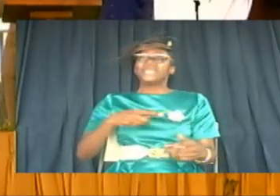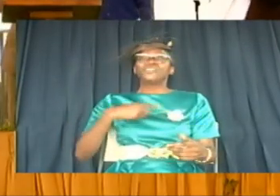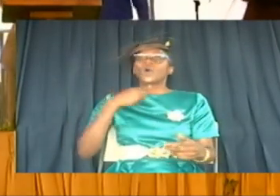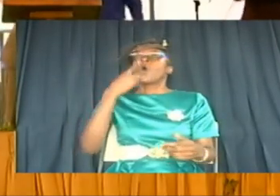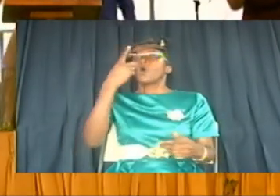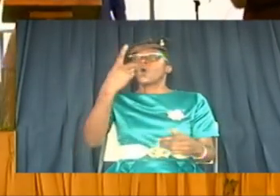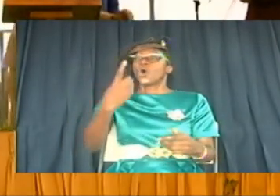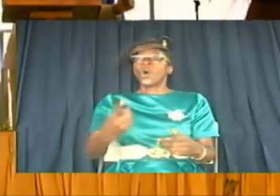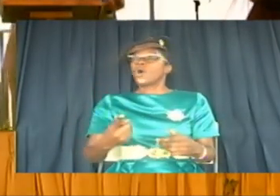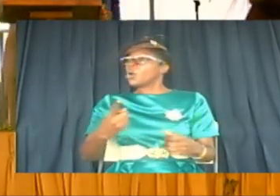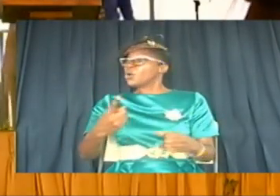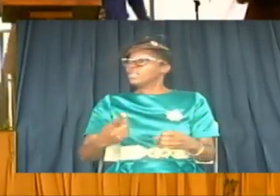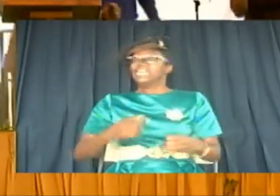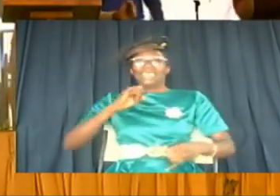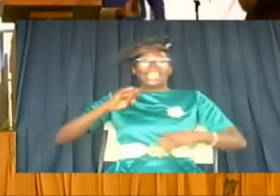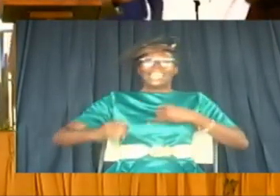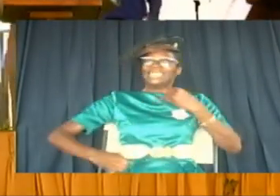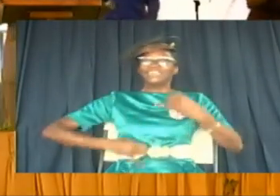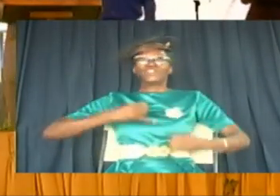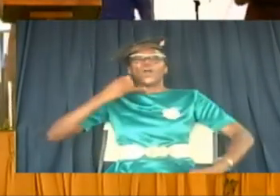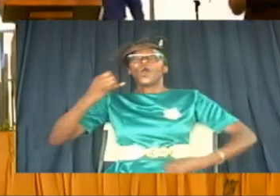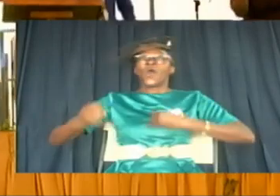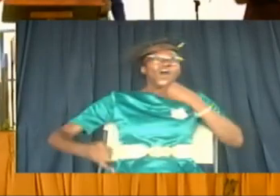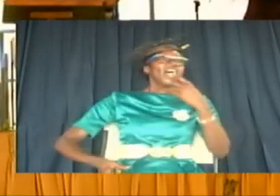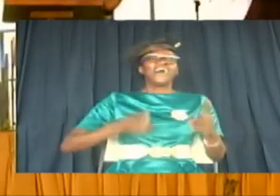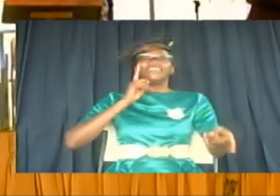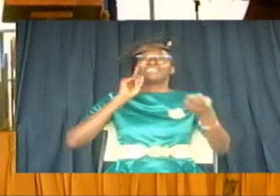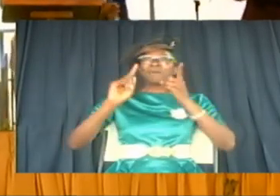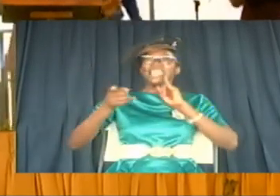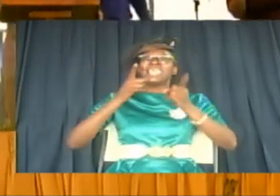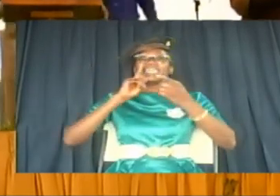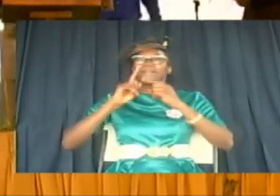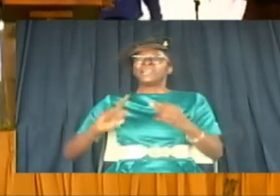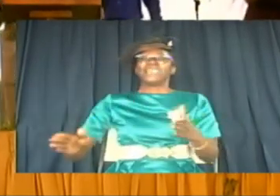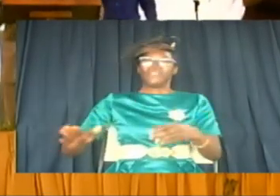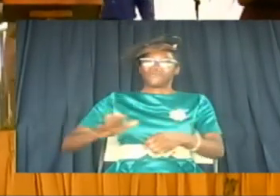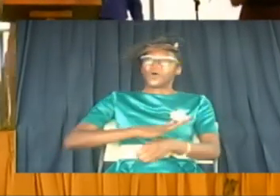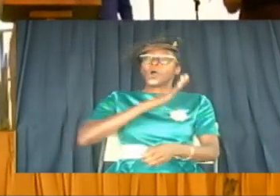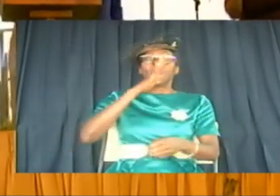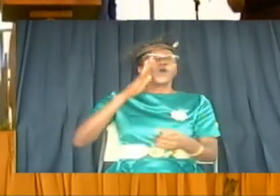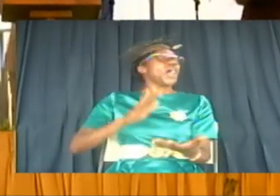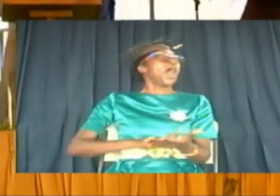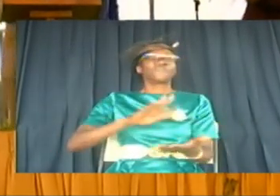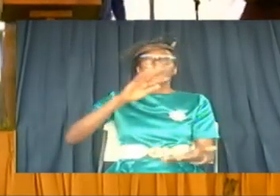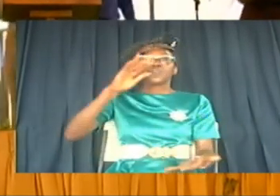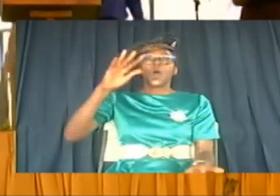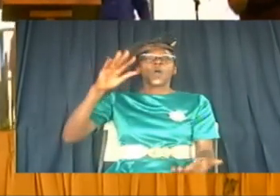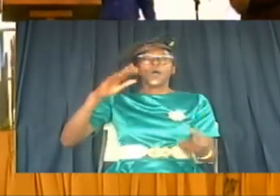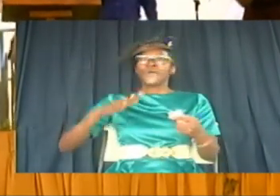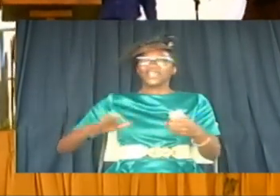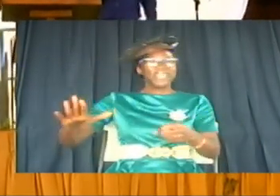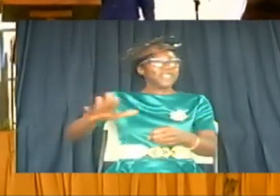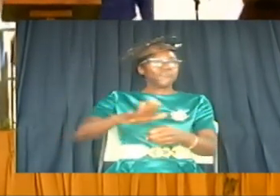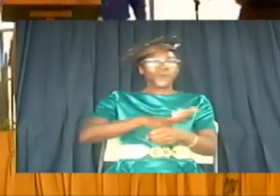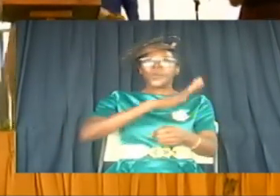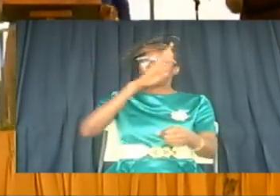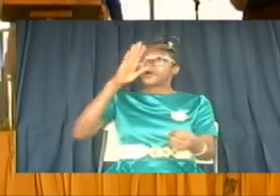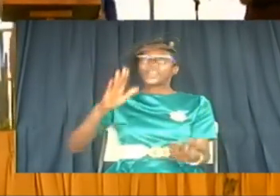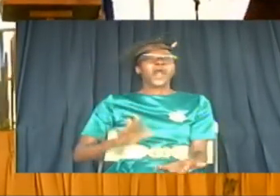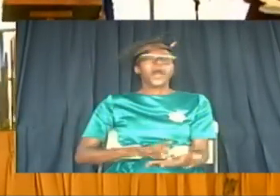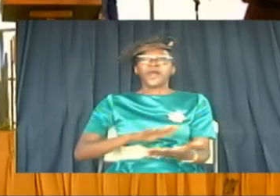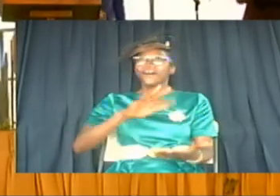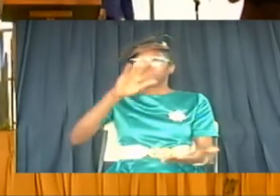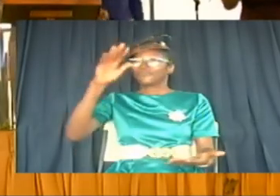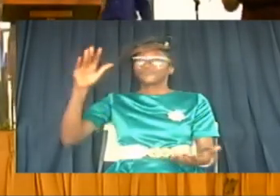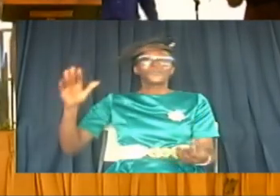yet been told. One more time, this is joy. Joy unspeakable and full of glory, full